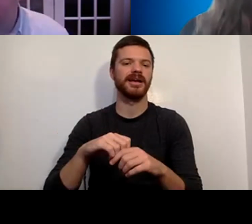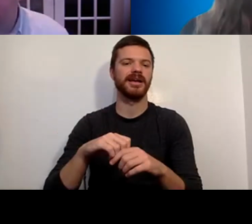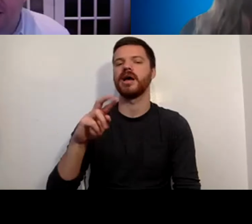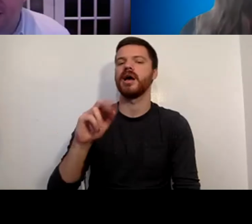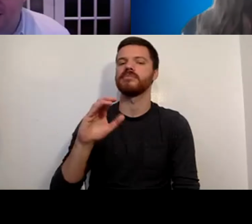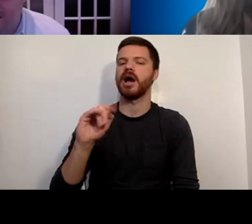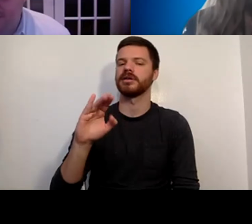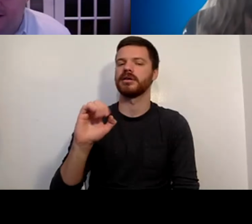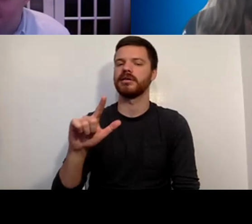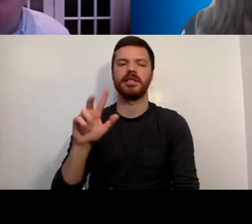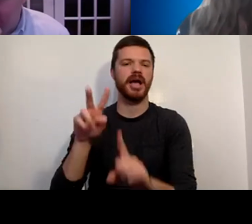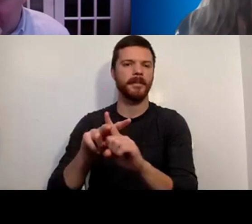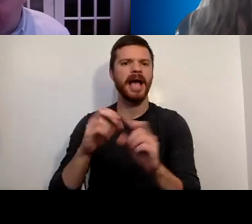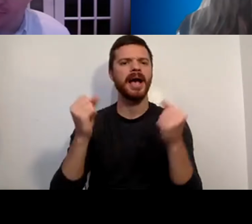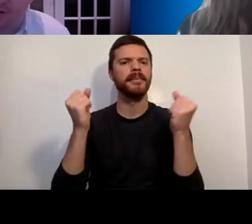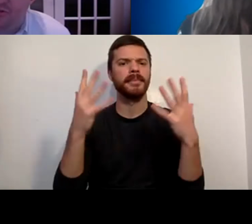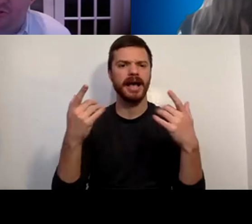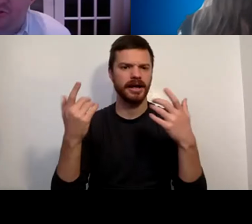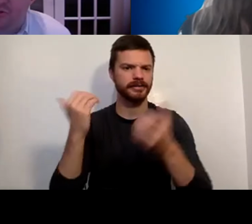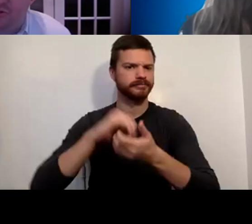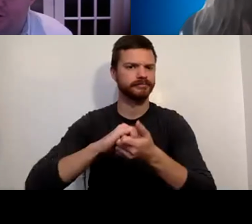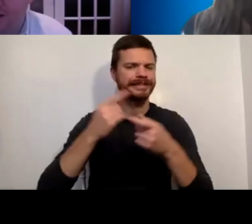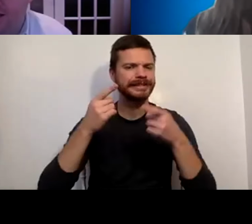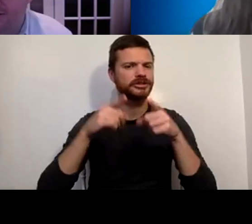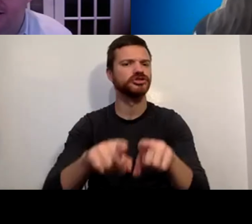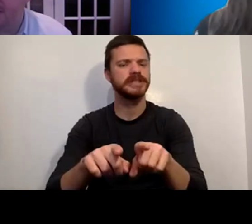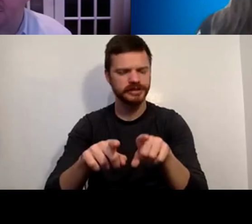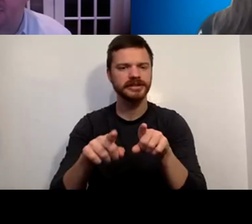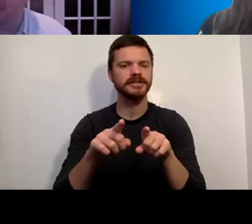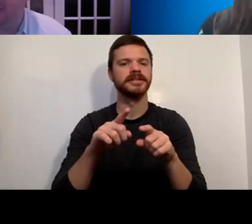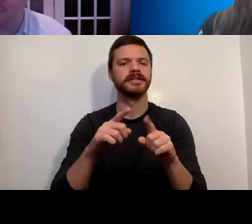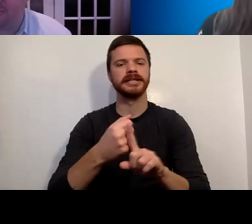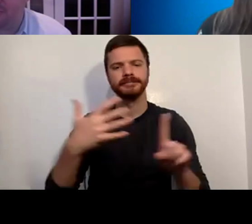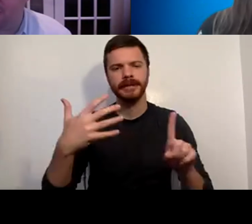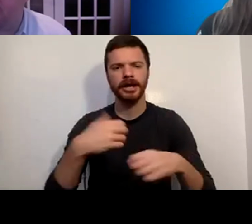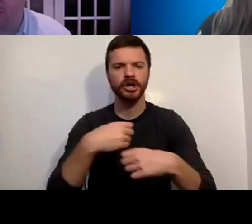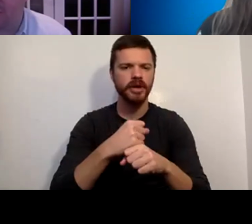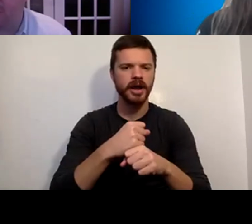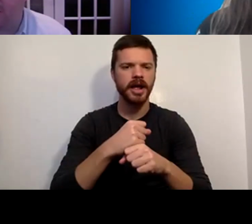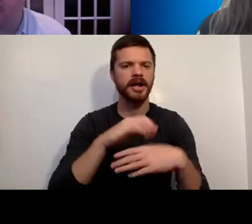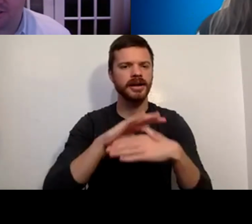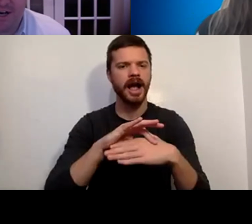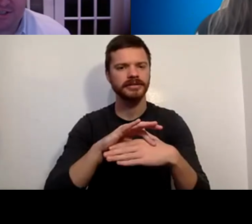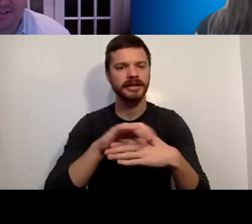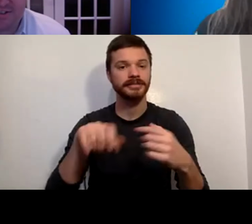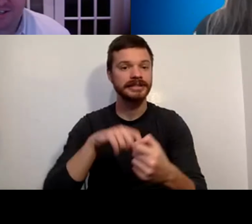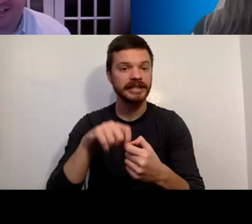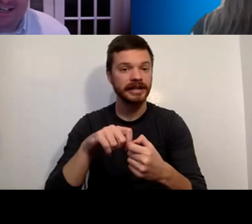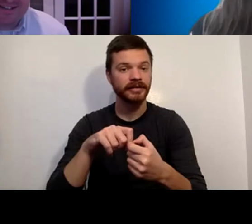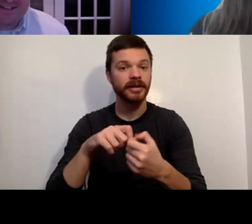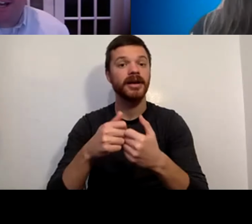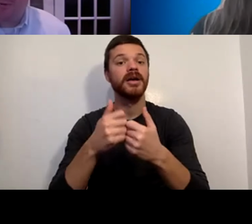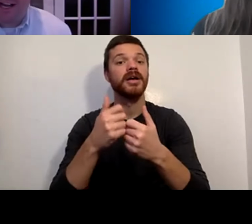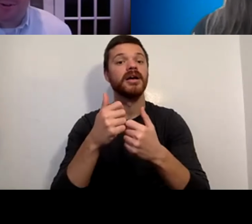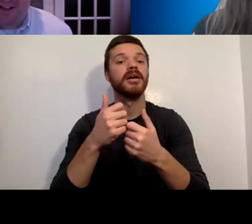there that intervention mapping can be used to expand and create content and specifics for some of the more general ERIC strategies. And that's